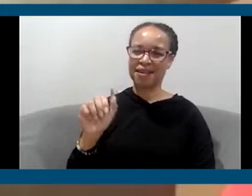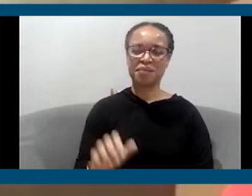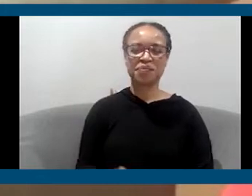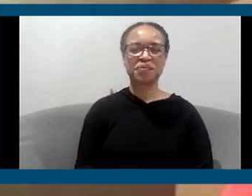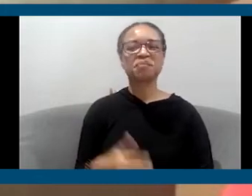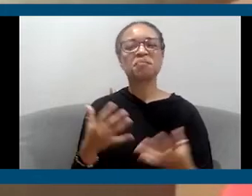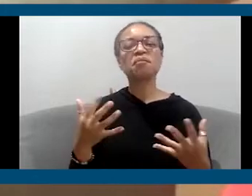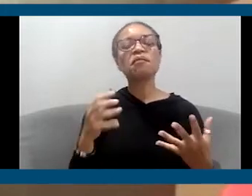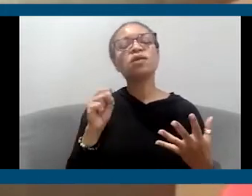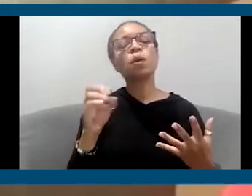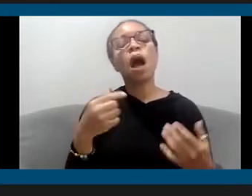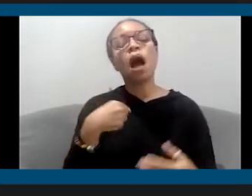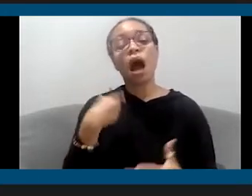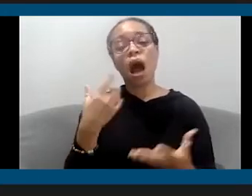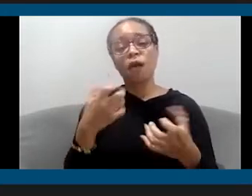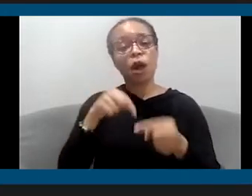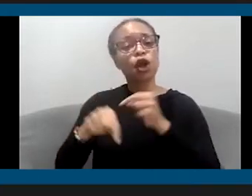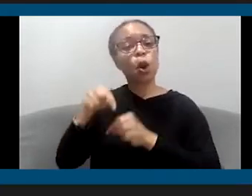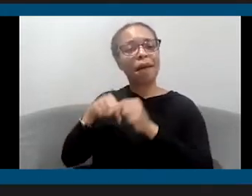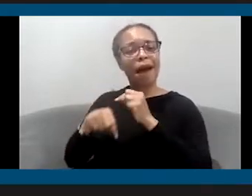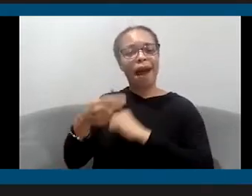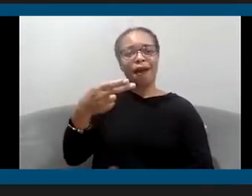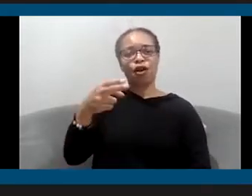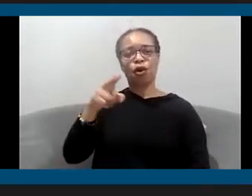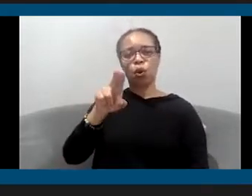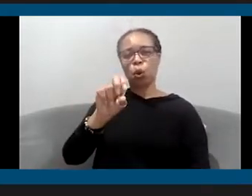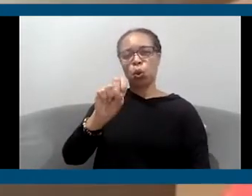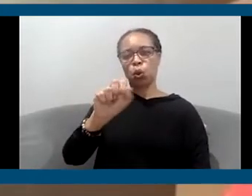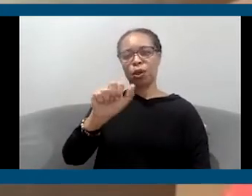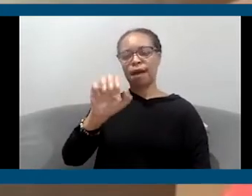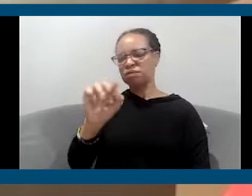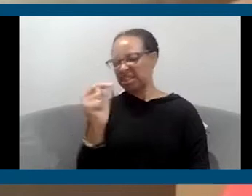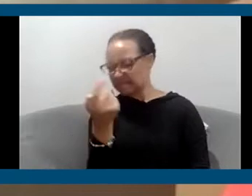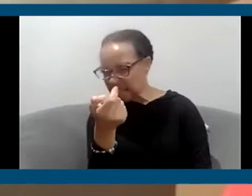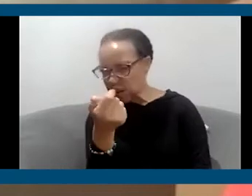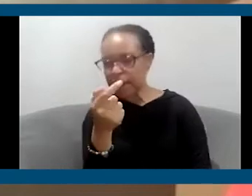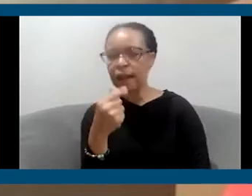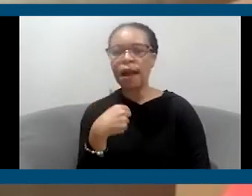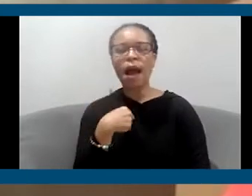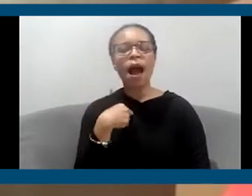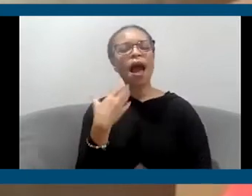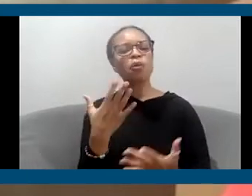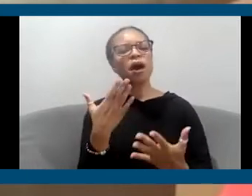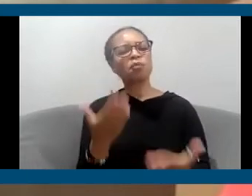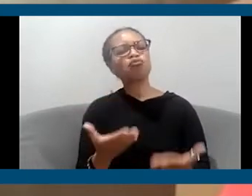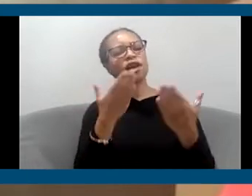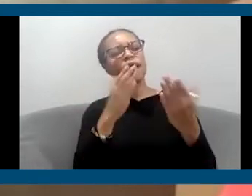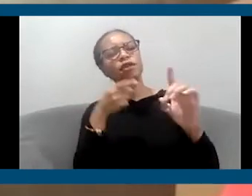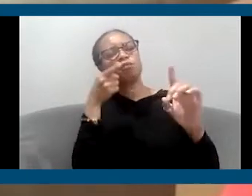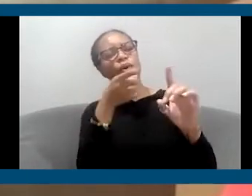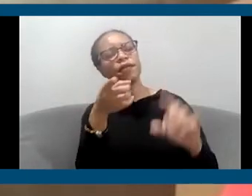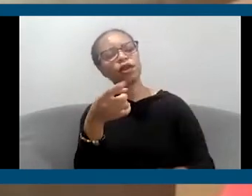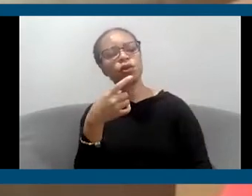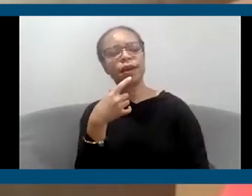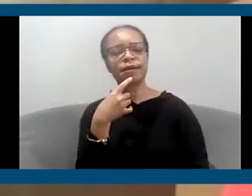I want to go back, Hussam, just a tad, because I want to just raise up this point that you made